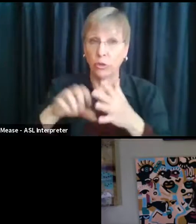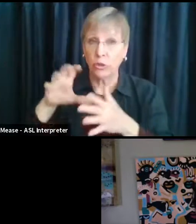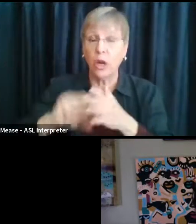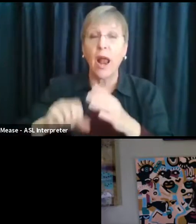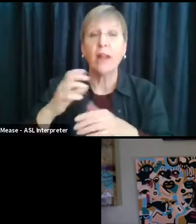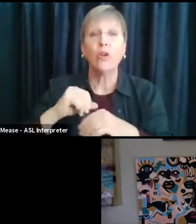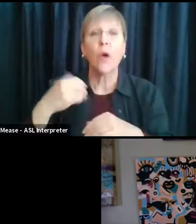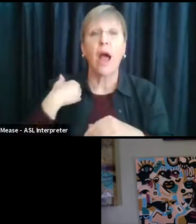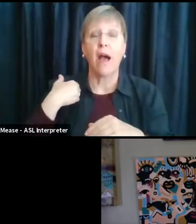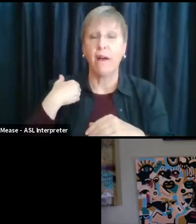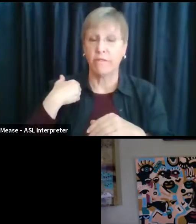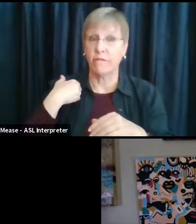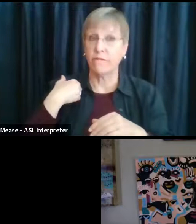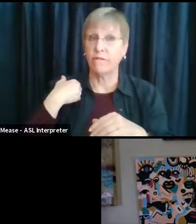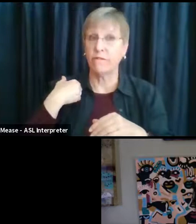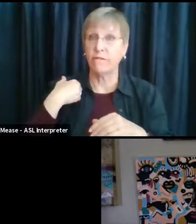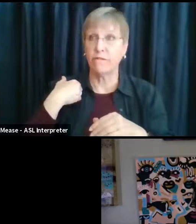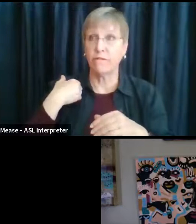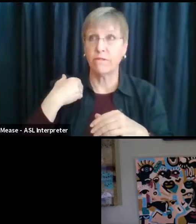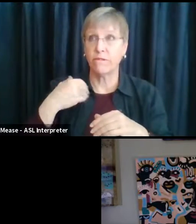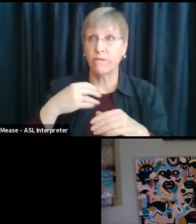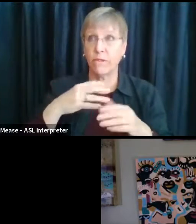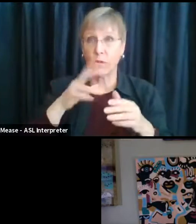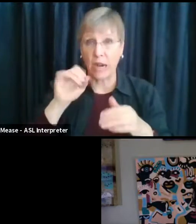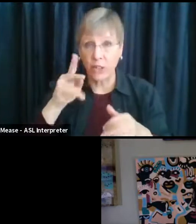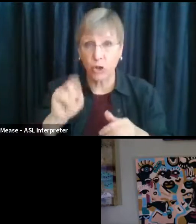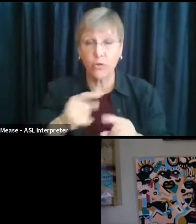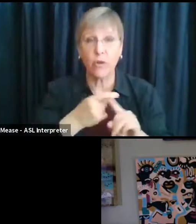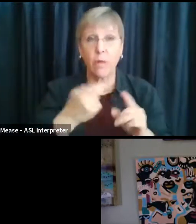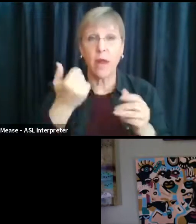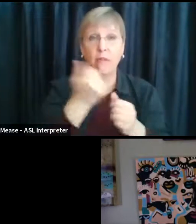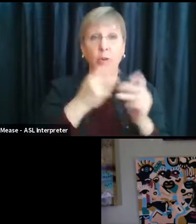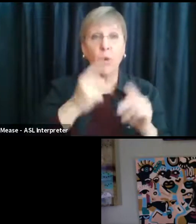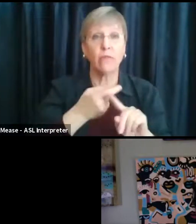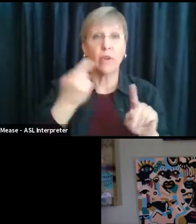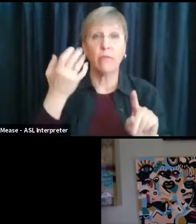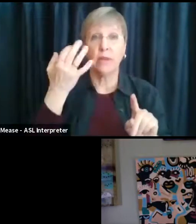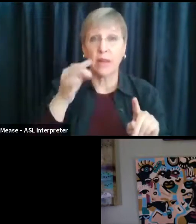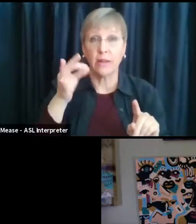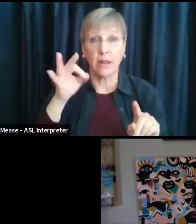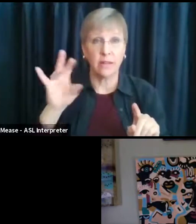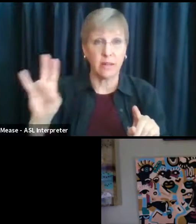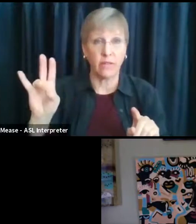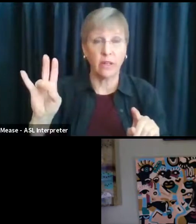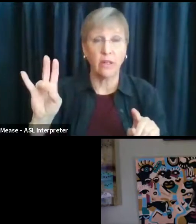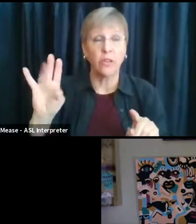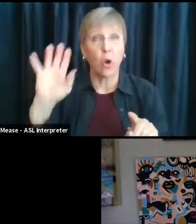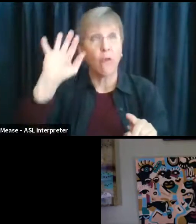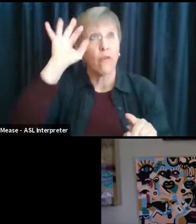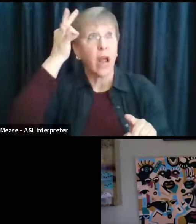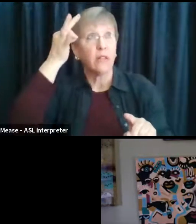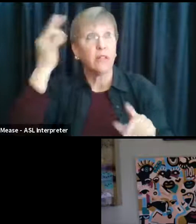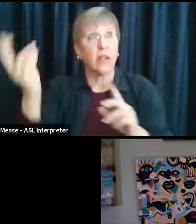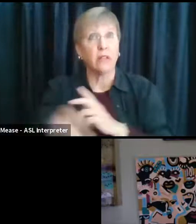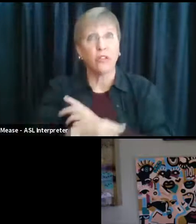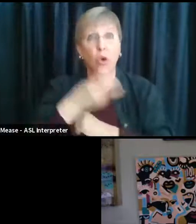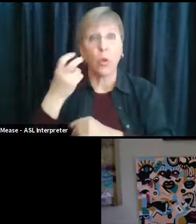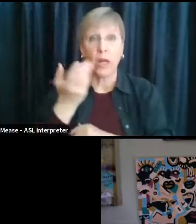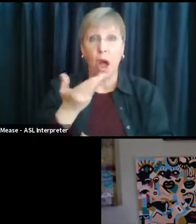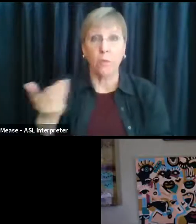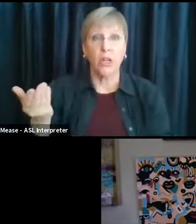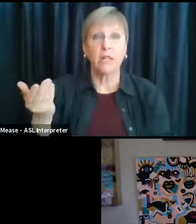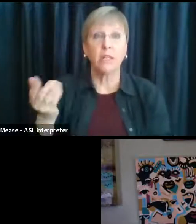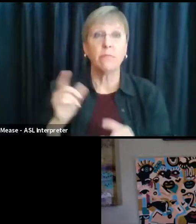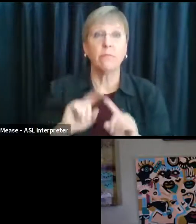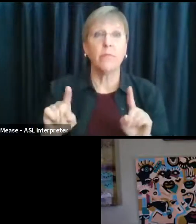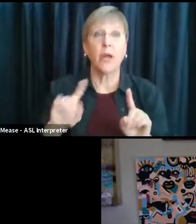for everyone from 1997. So if France has stolen objects, but